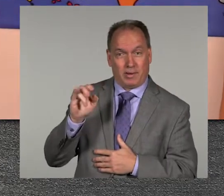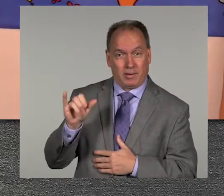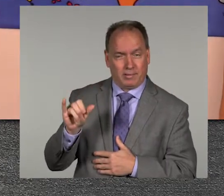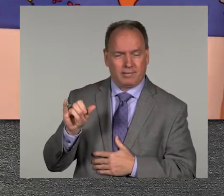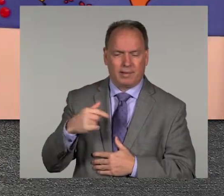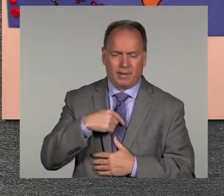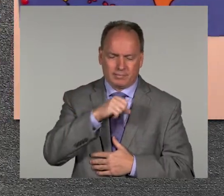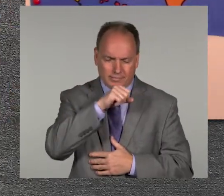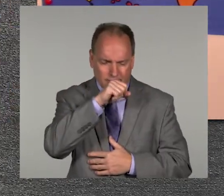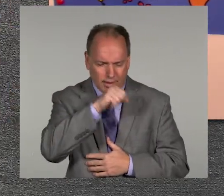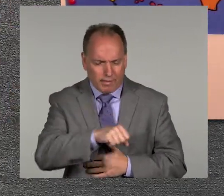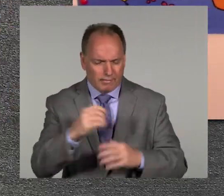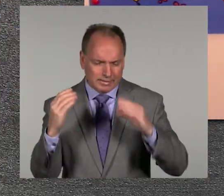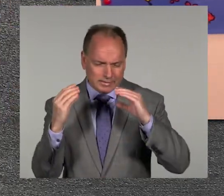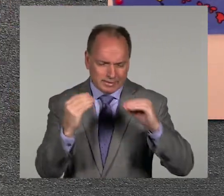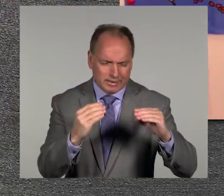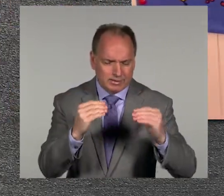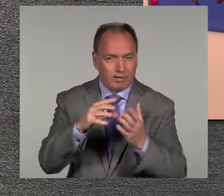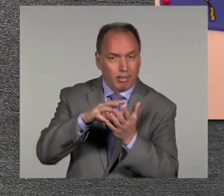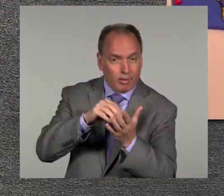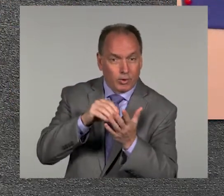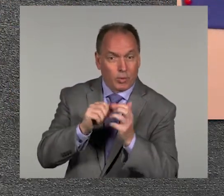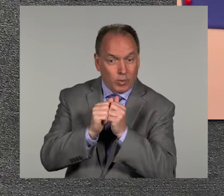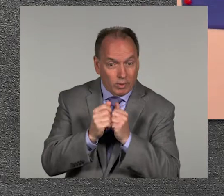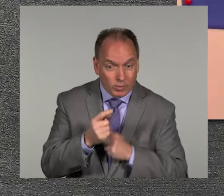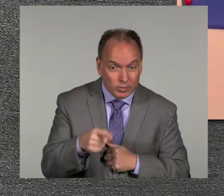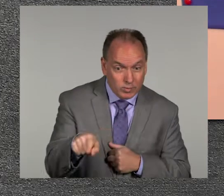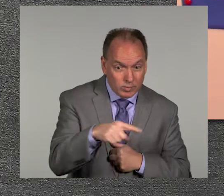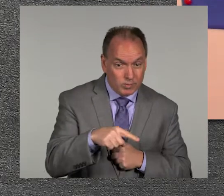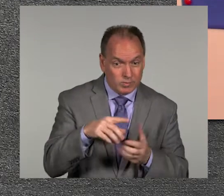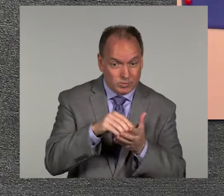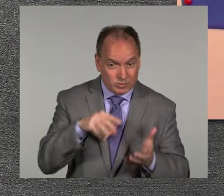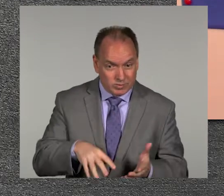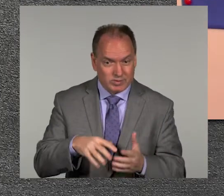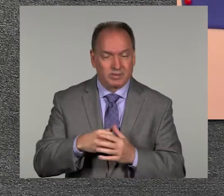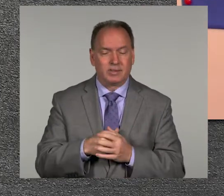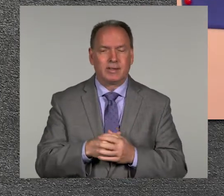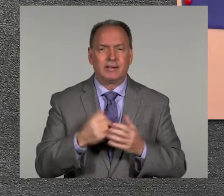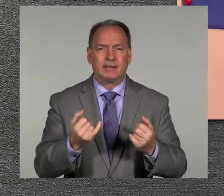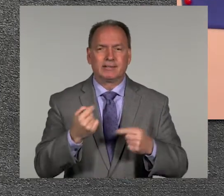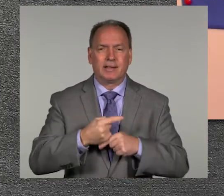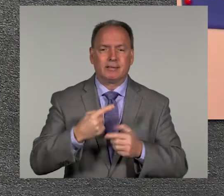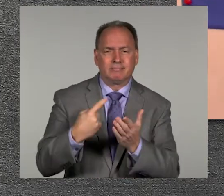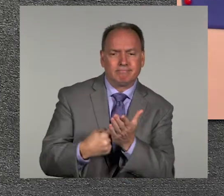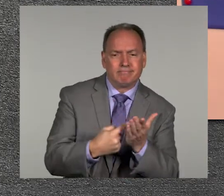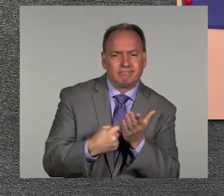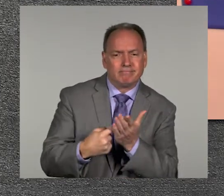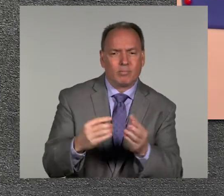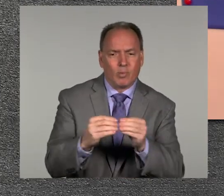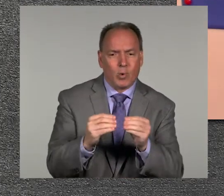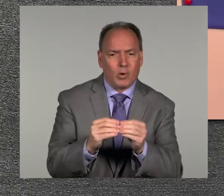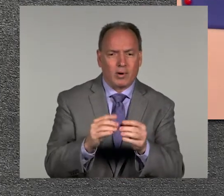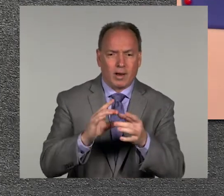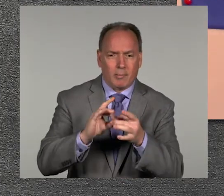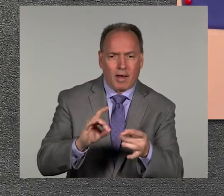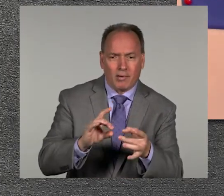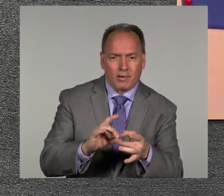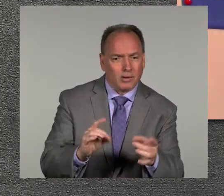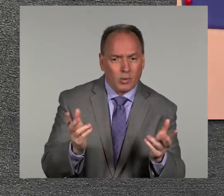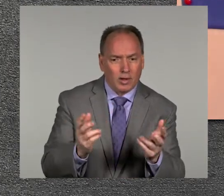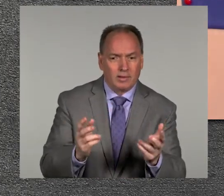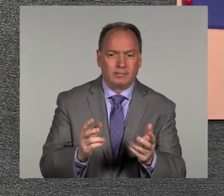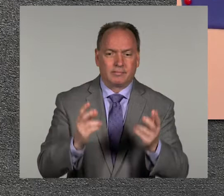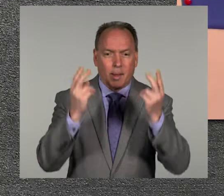I am able to learn with my students. Today we are going to discuss more about bunnies,